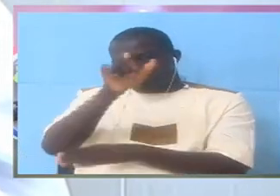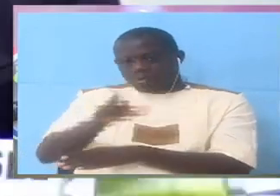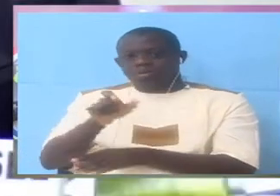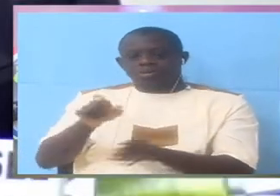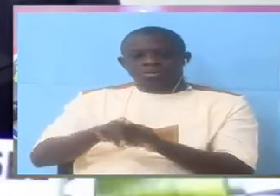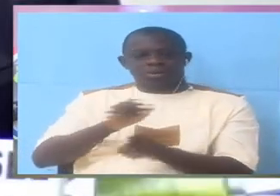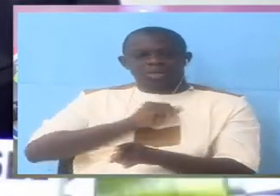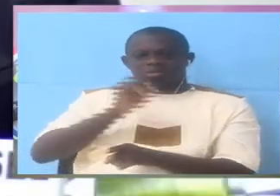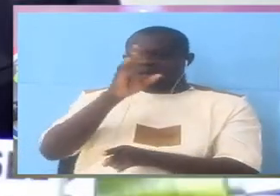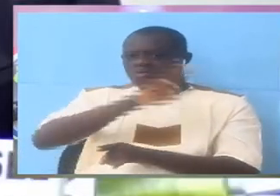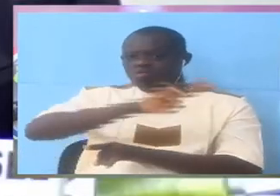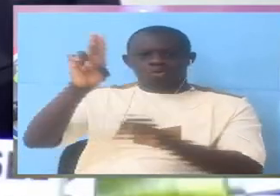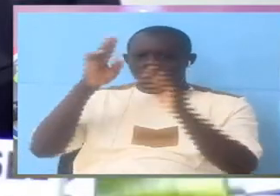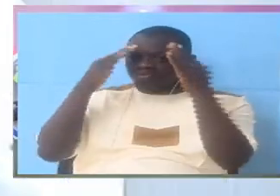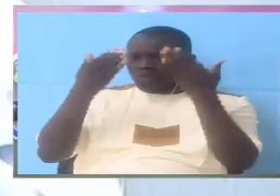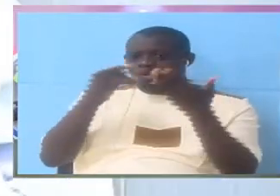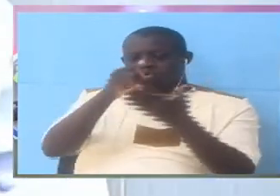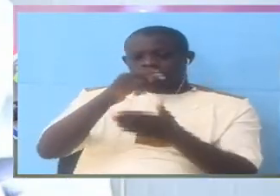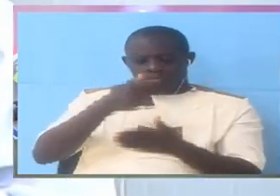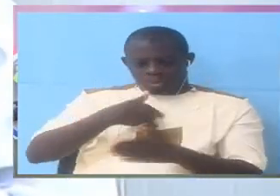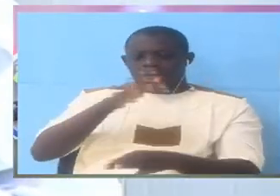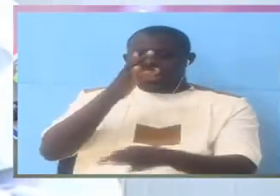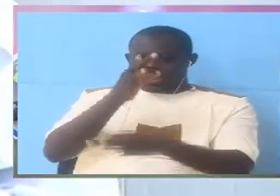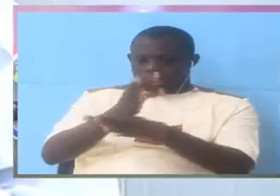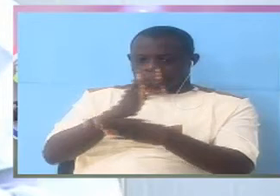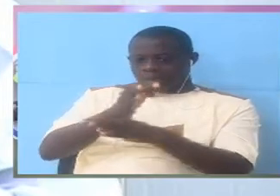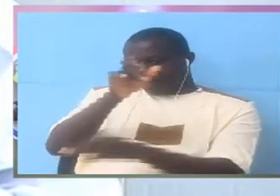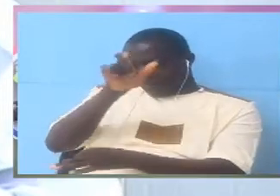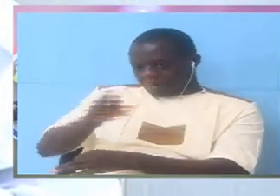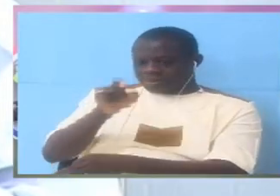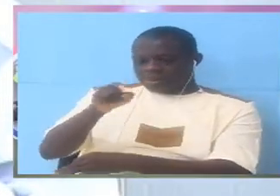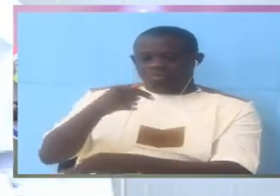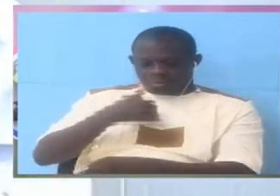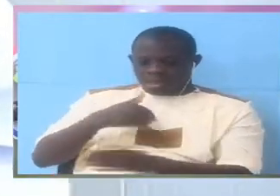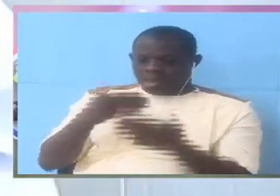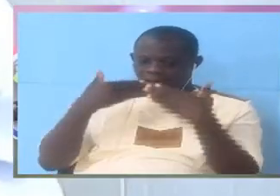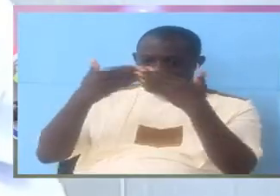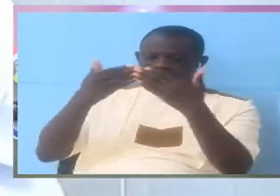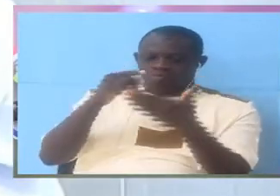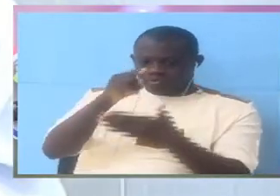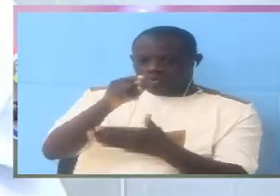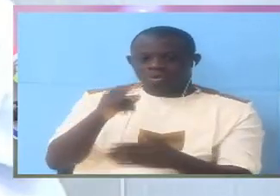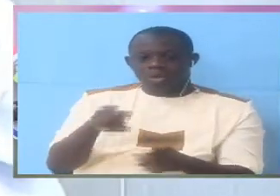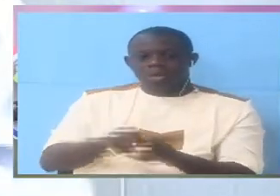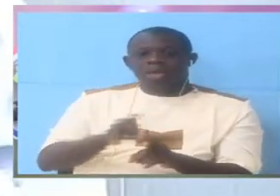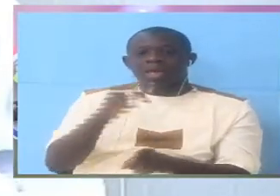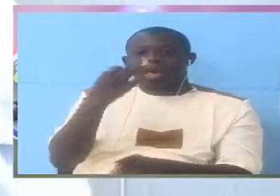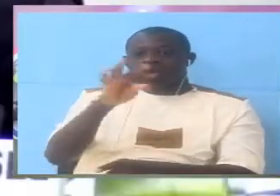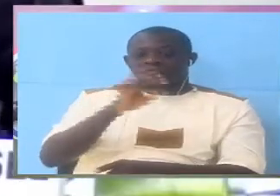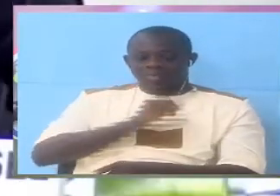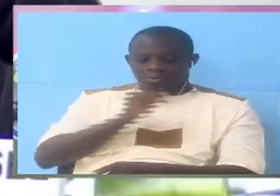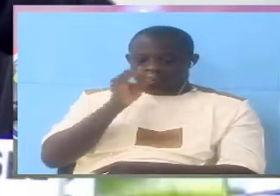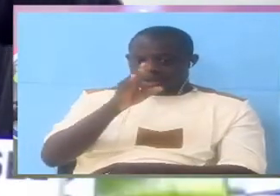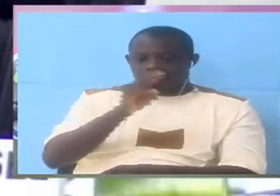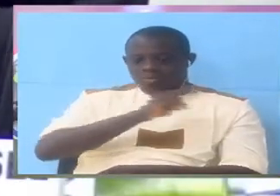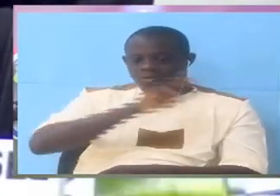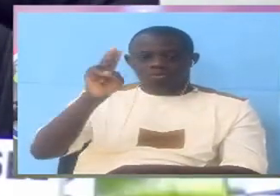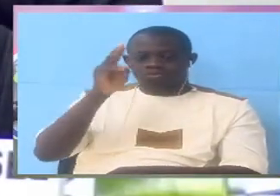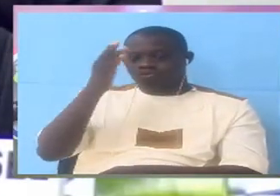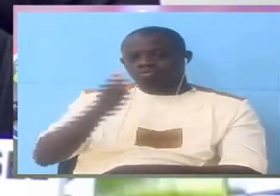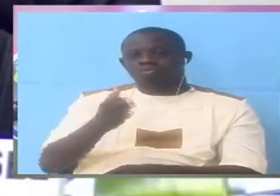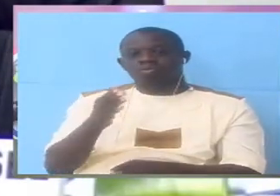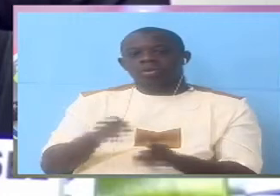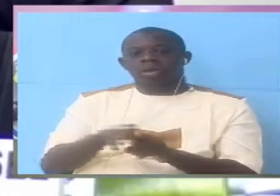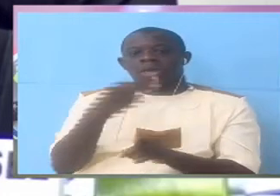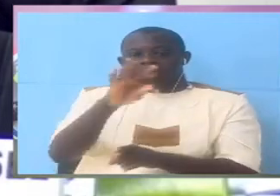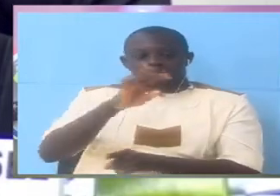not know you. I'm telling you. He did not know you. No, he said he didn't know me. Well, if he didn't know you, that